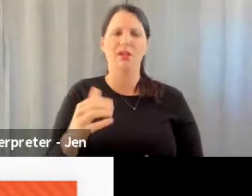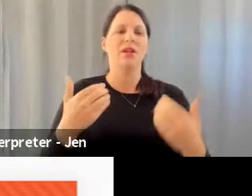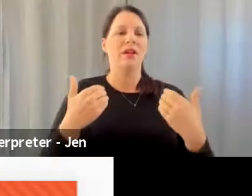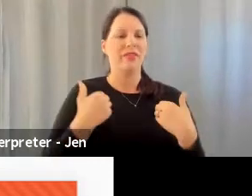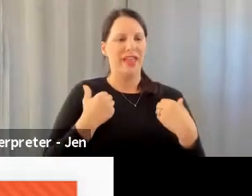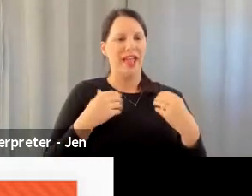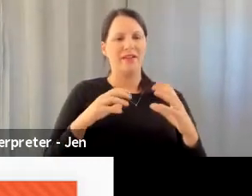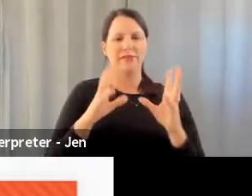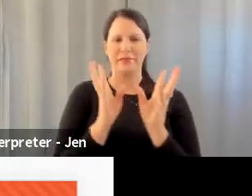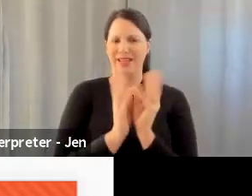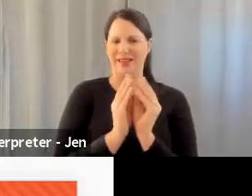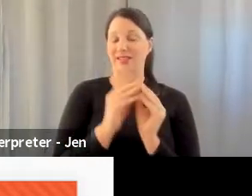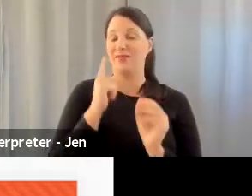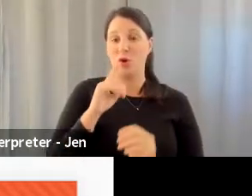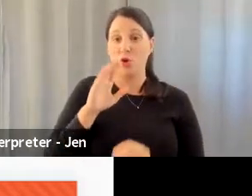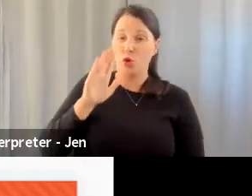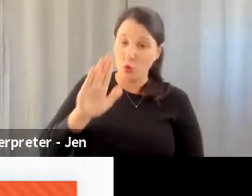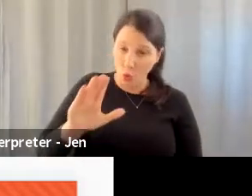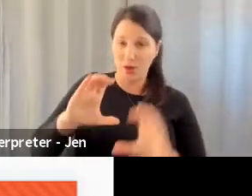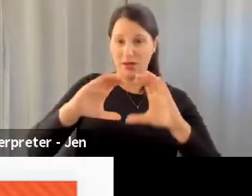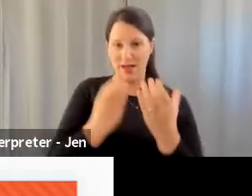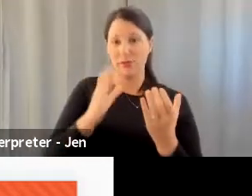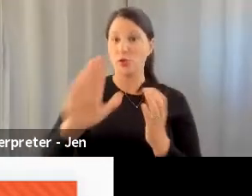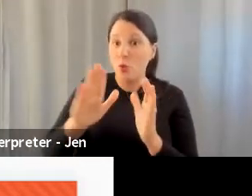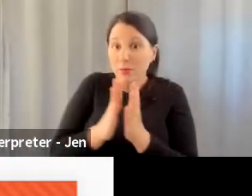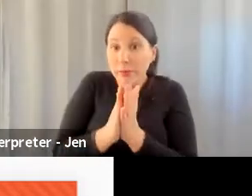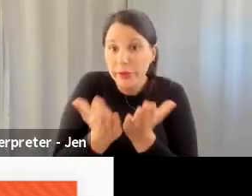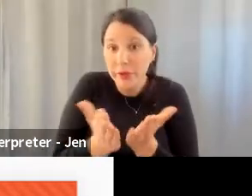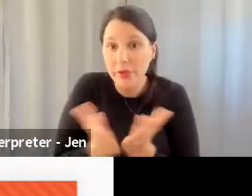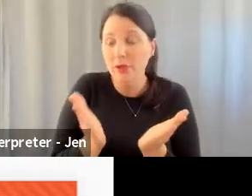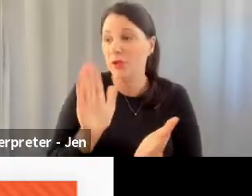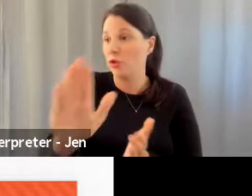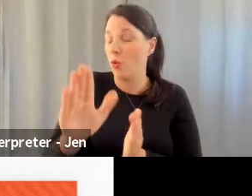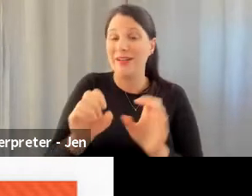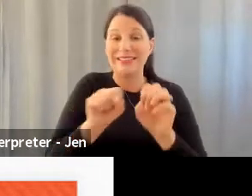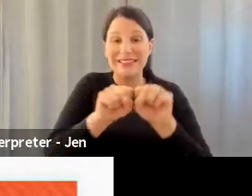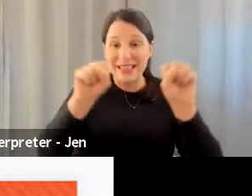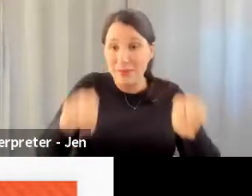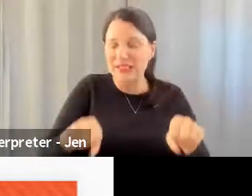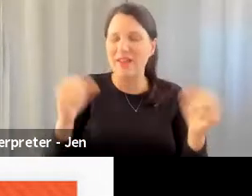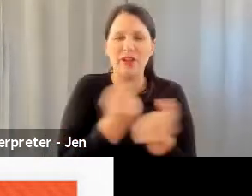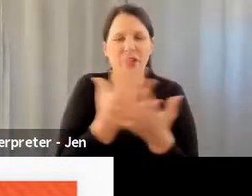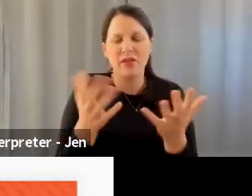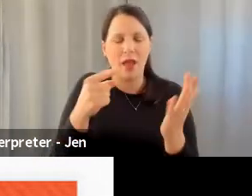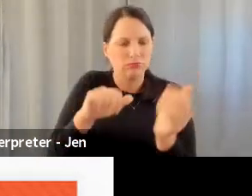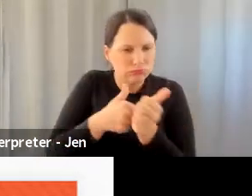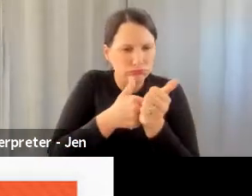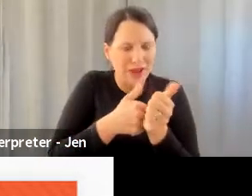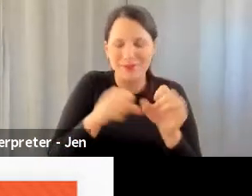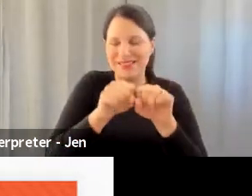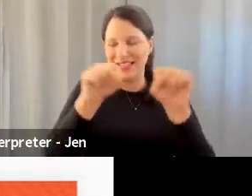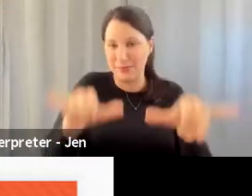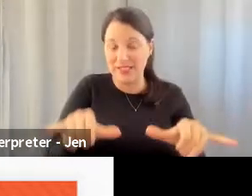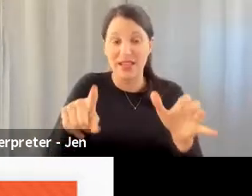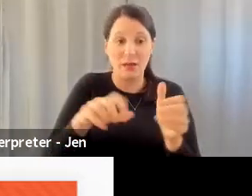your course. They have your textbook, they have your syllabus. They know exactly what is going on with that course. So take